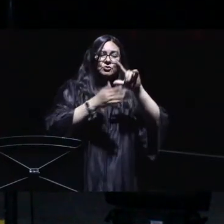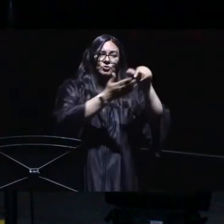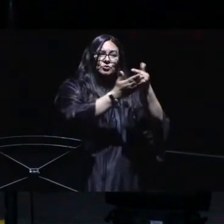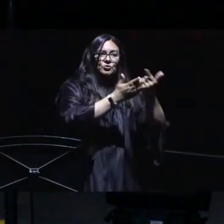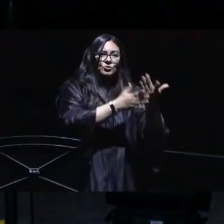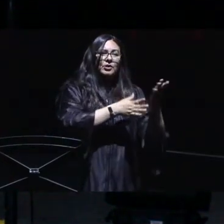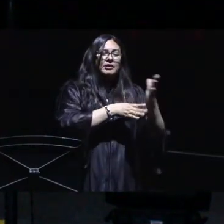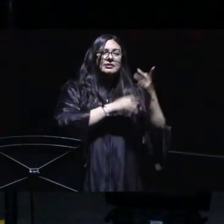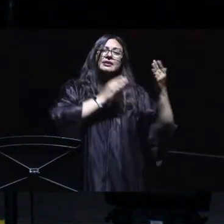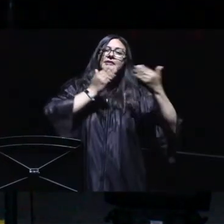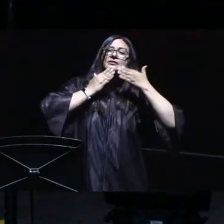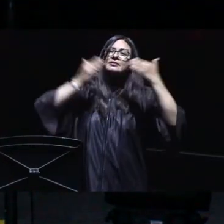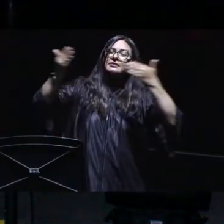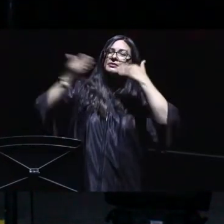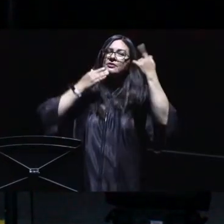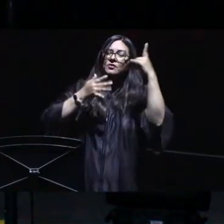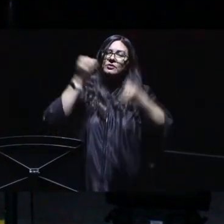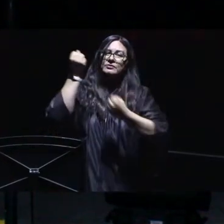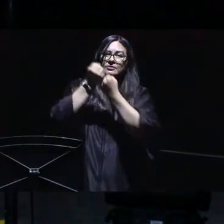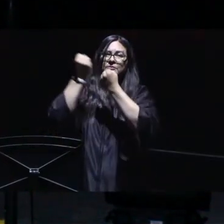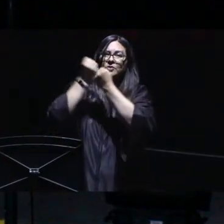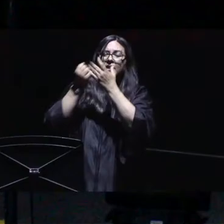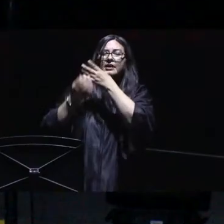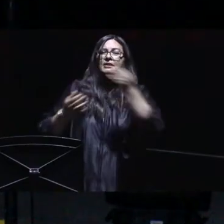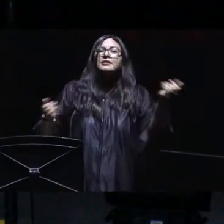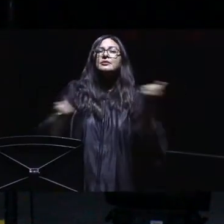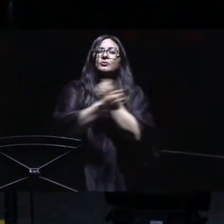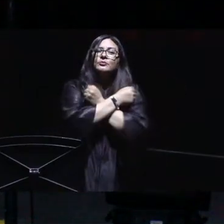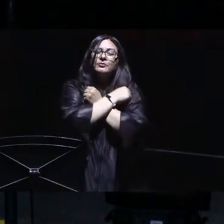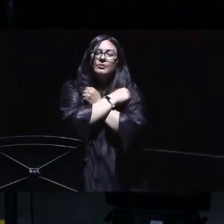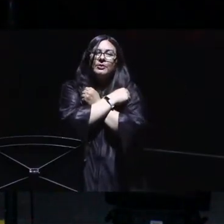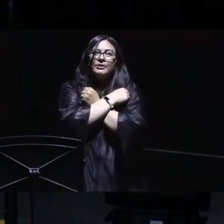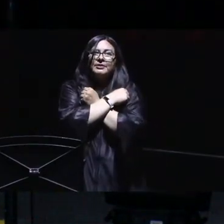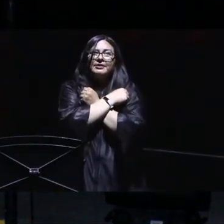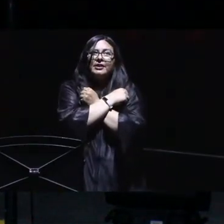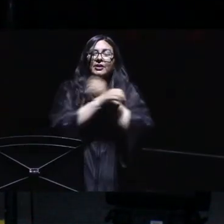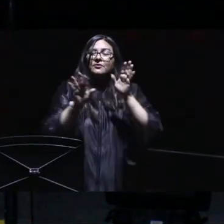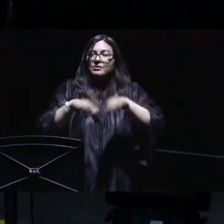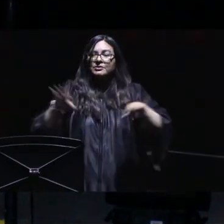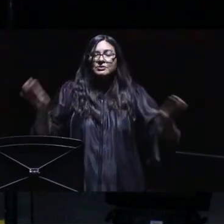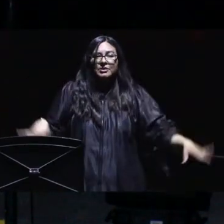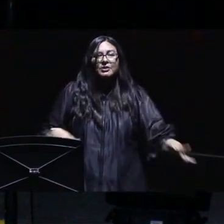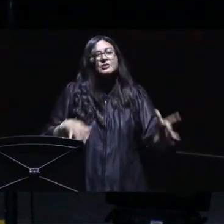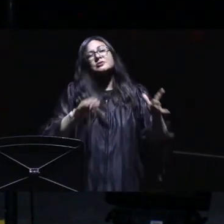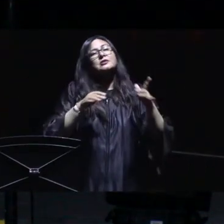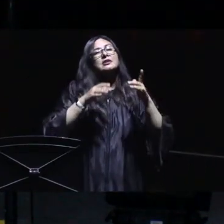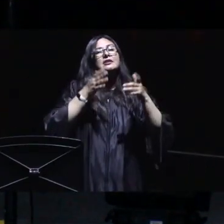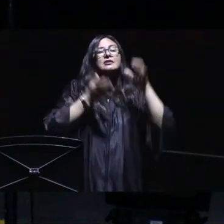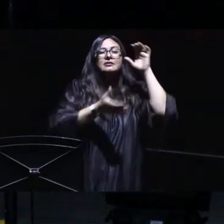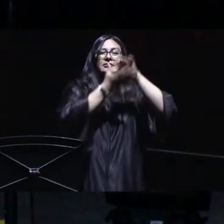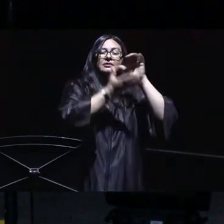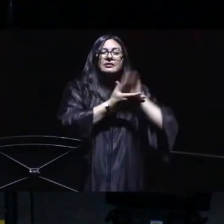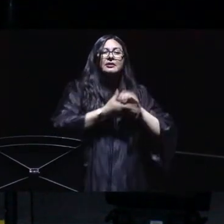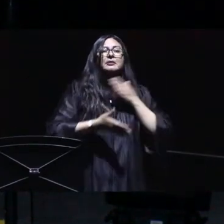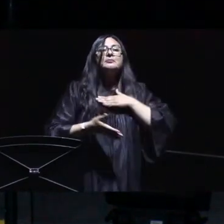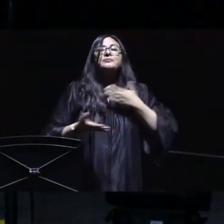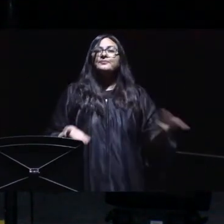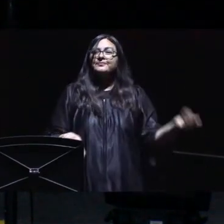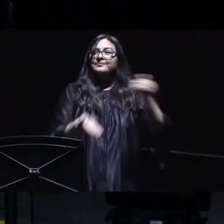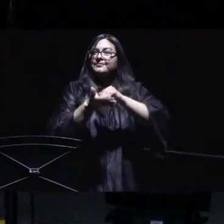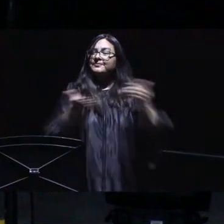y darles gracias por su apoyo y amor. Could the children, parents, and spouses of the graduates please